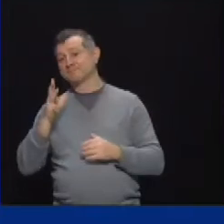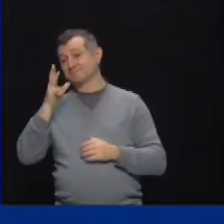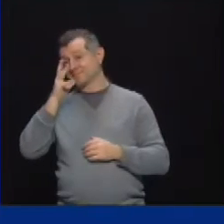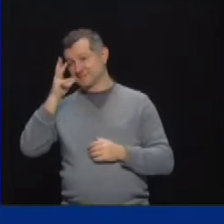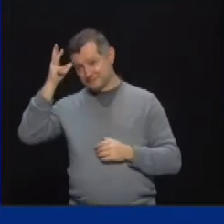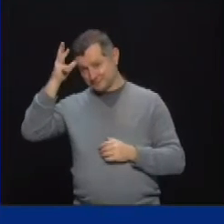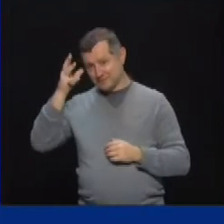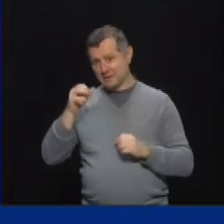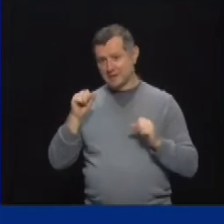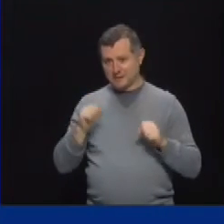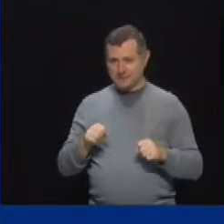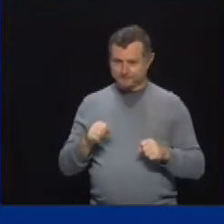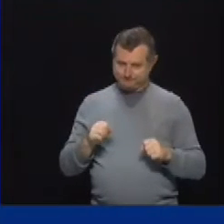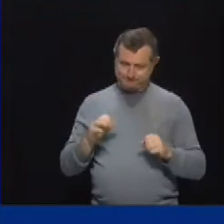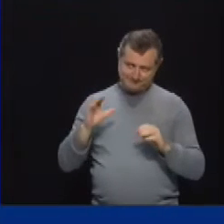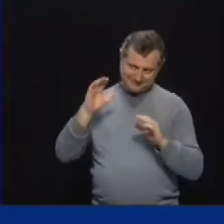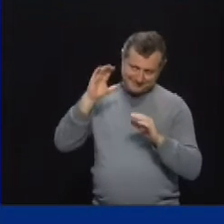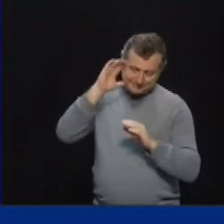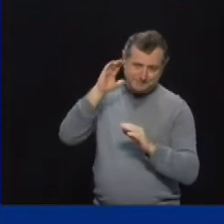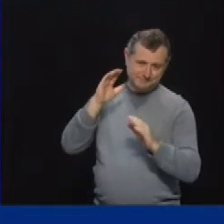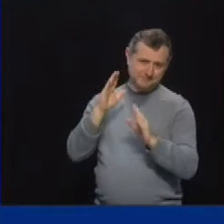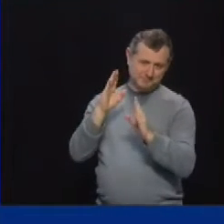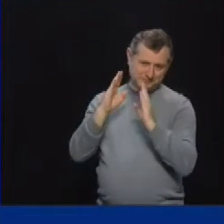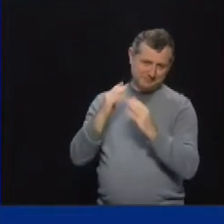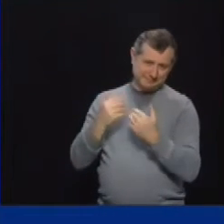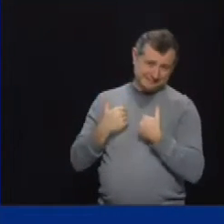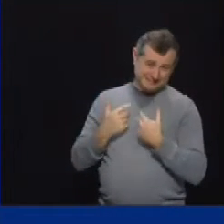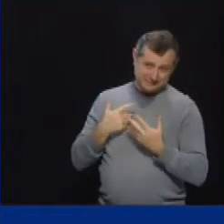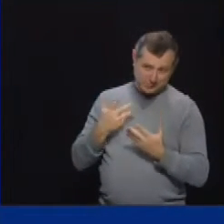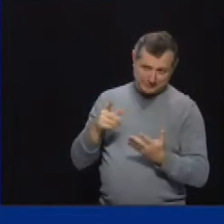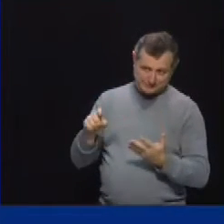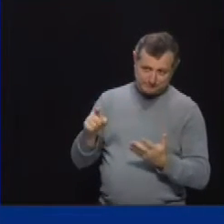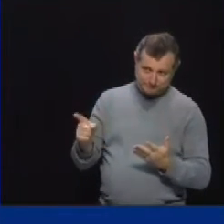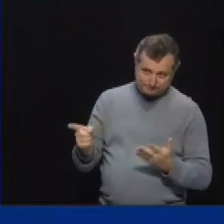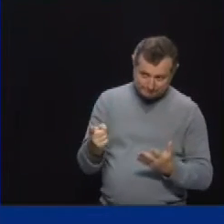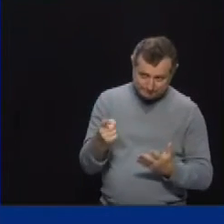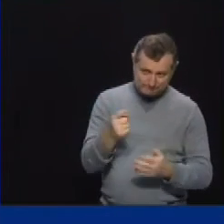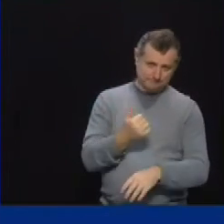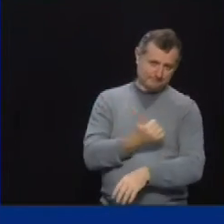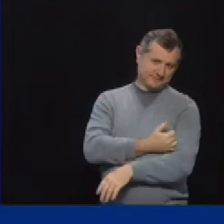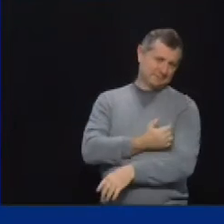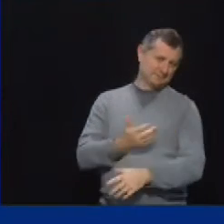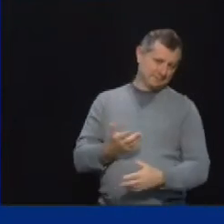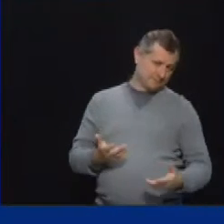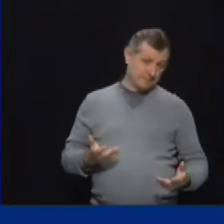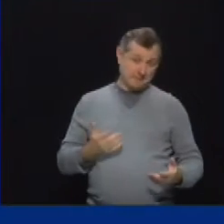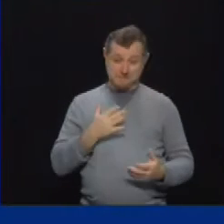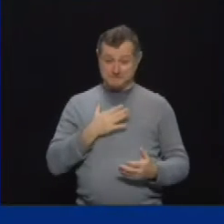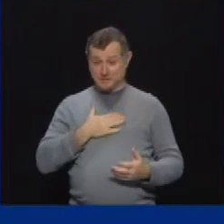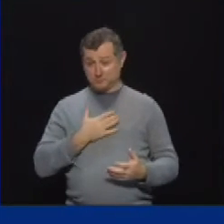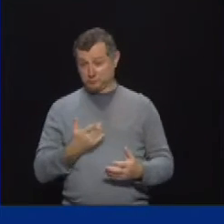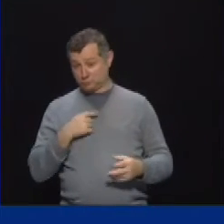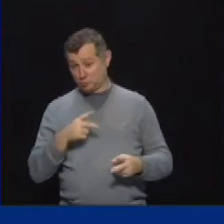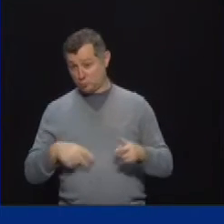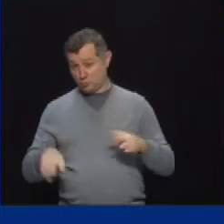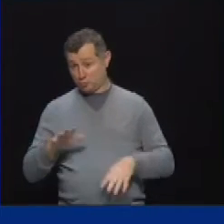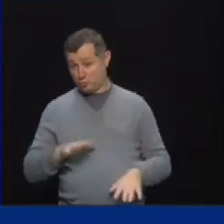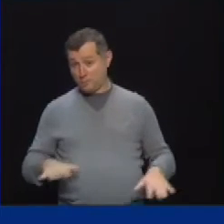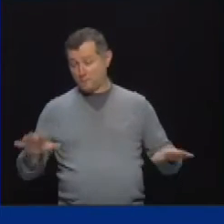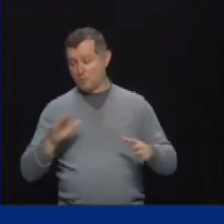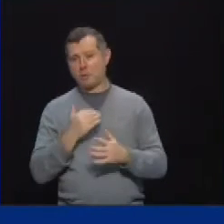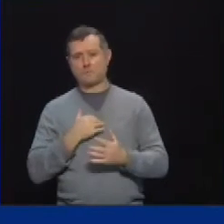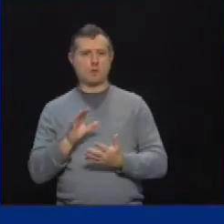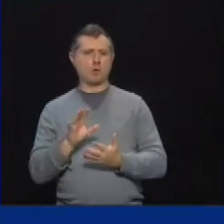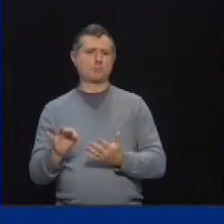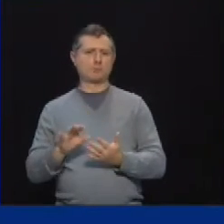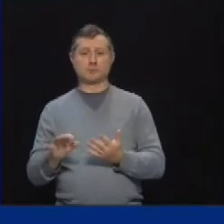listening to us in terms of what they need to do, which is best for their children. But I'm willing to take a look at all options on the table, because if these numbers start